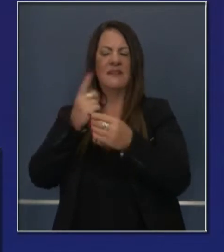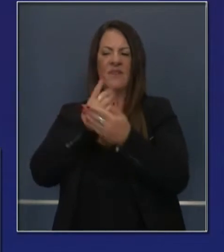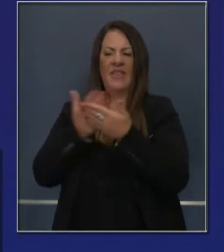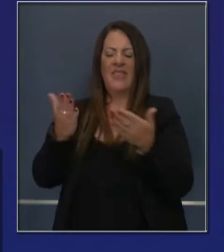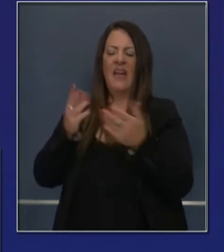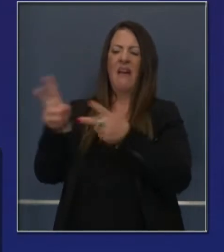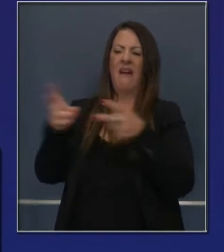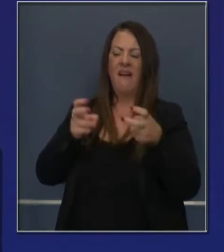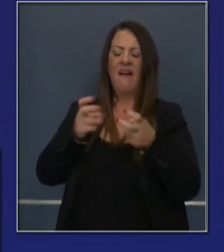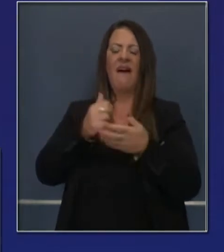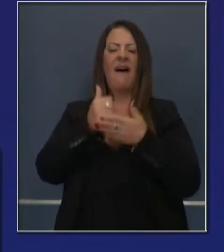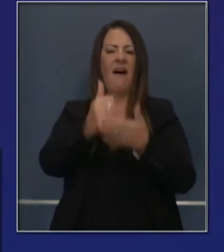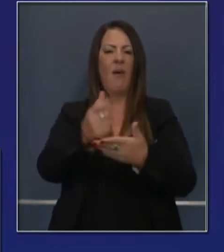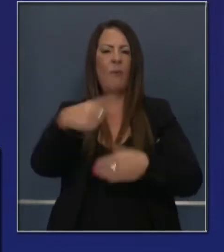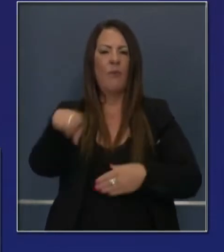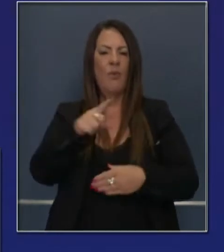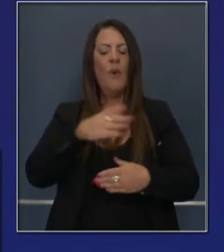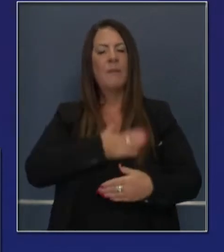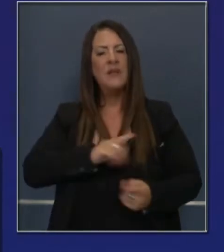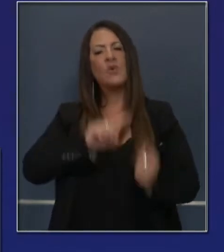invite you to visit the